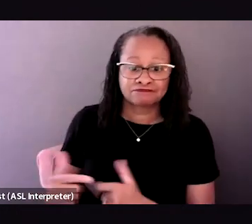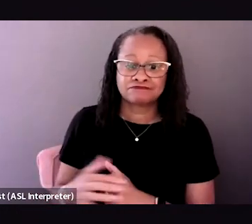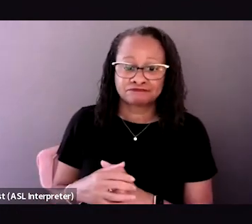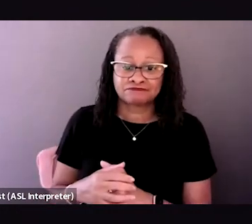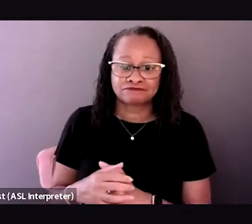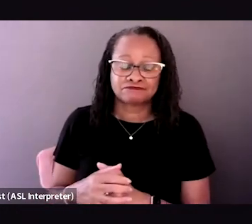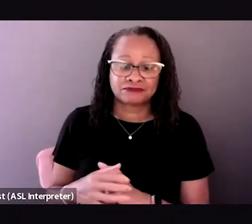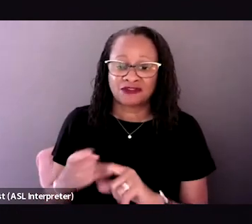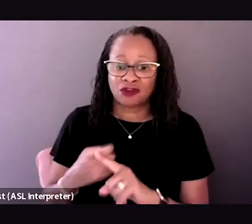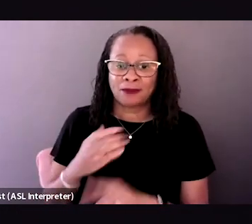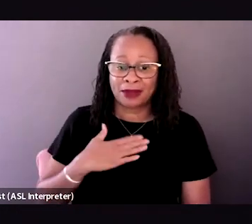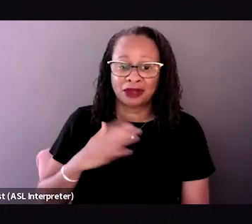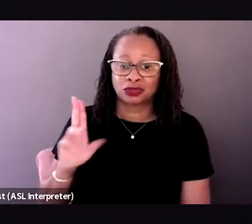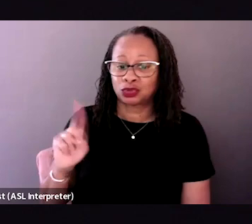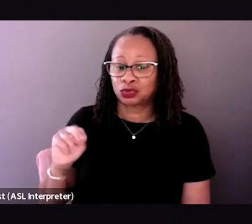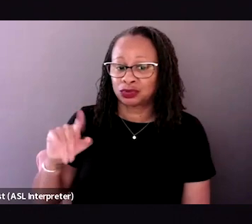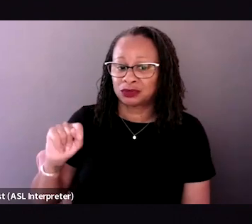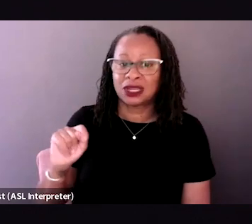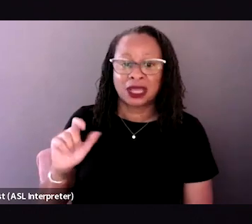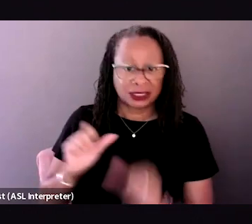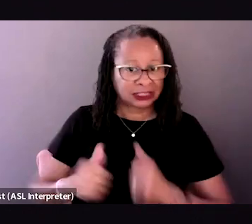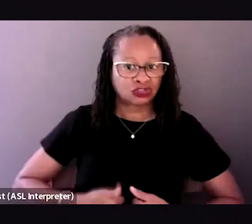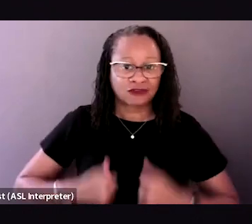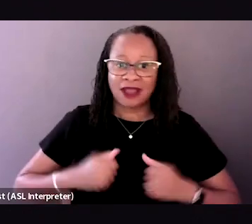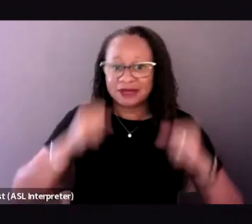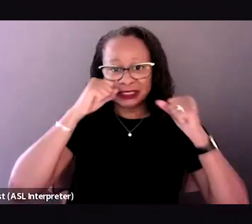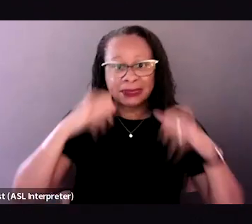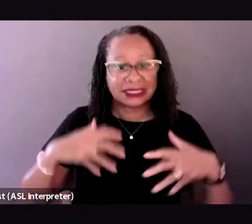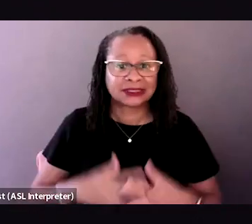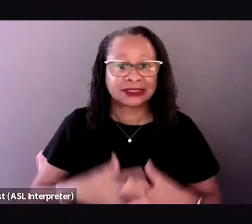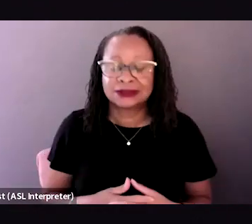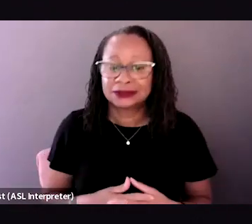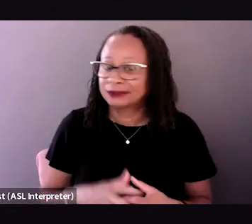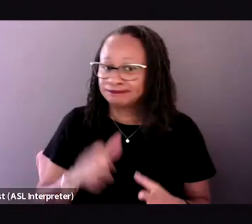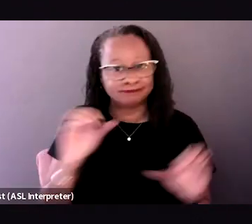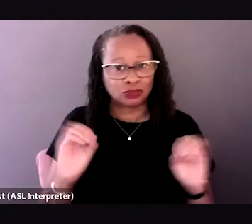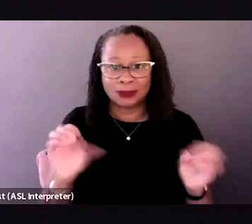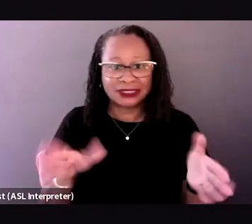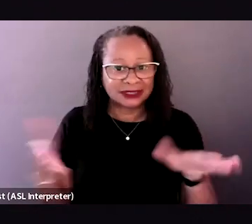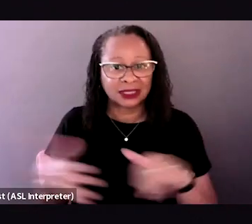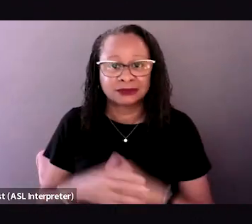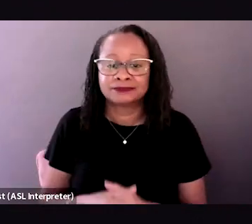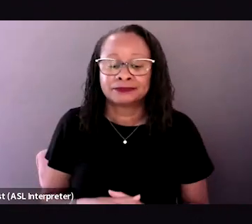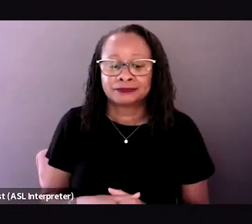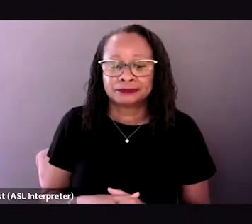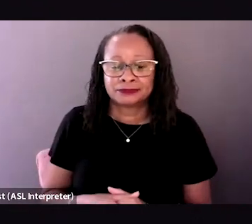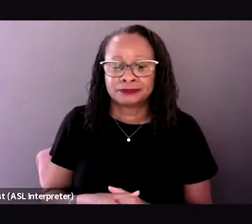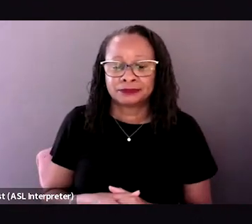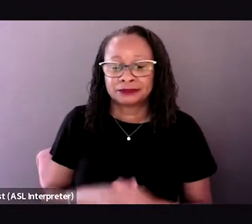friends from my unit still survive. It's a miracle. It's a miracle